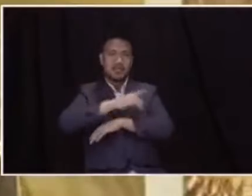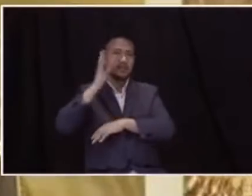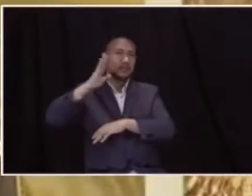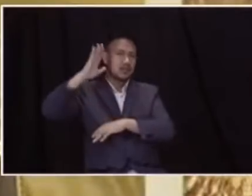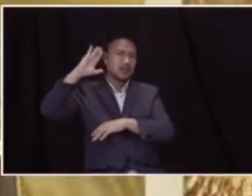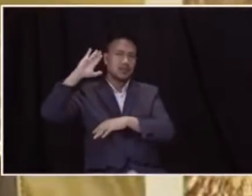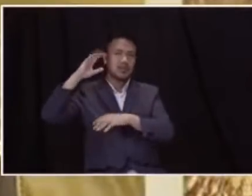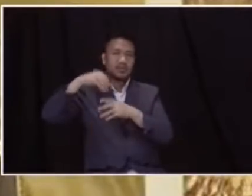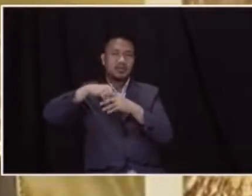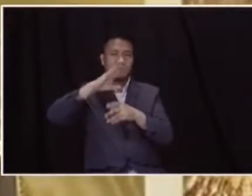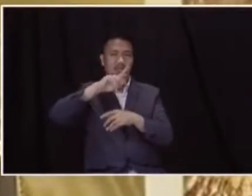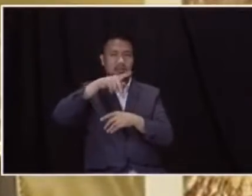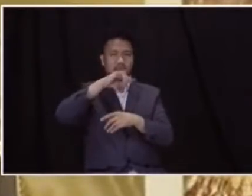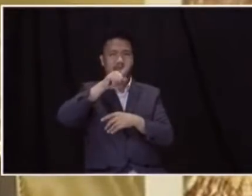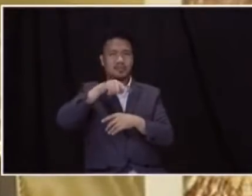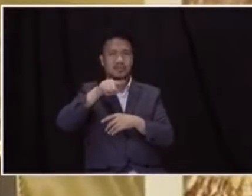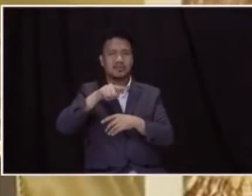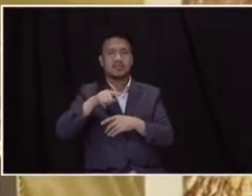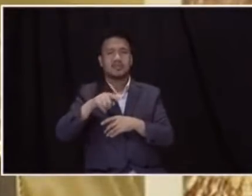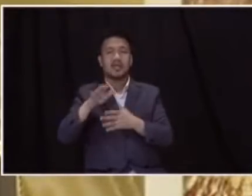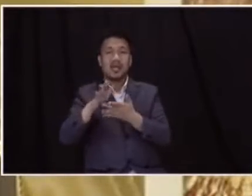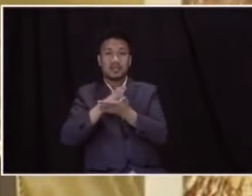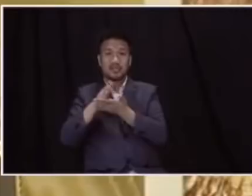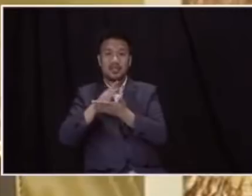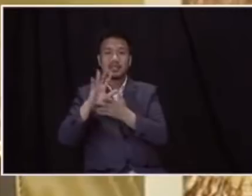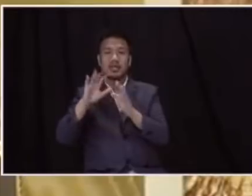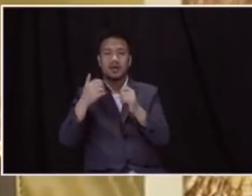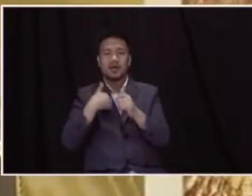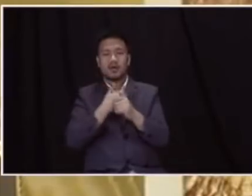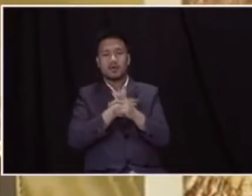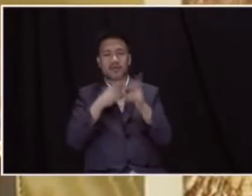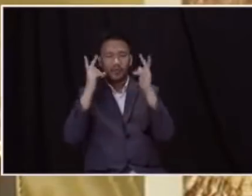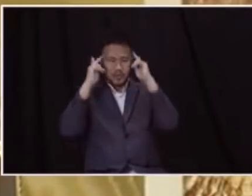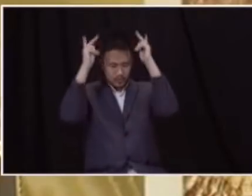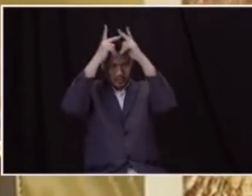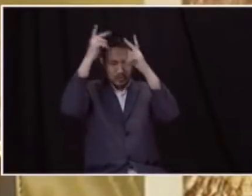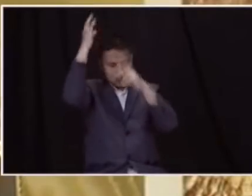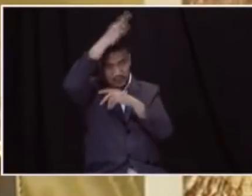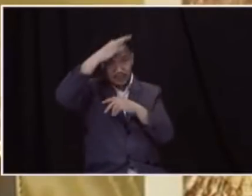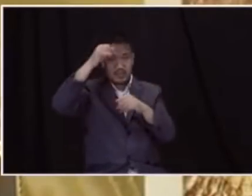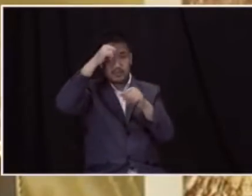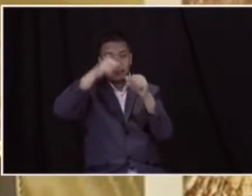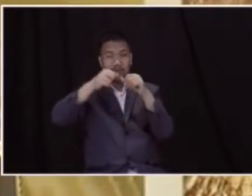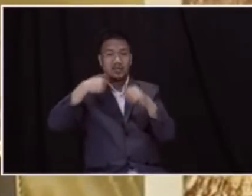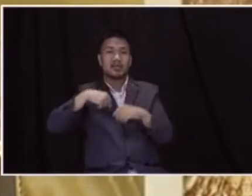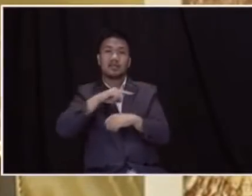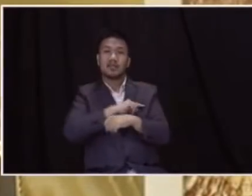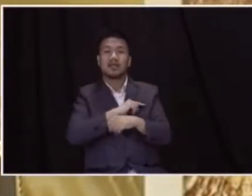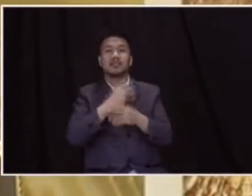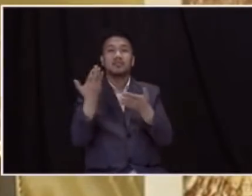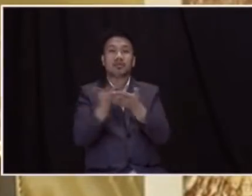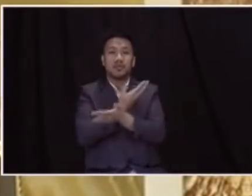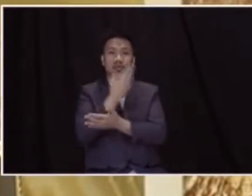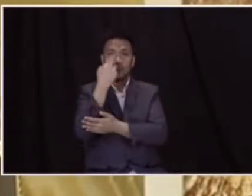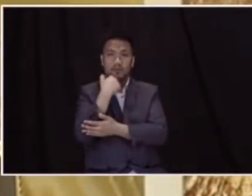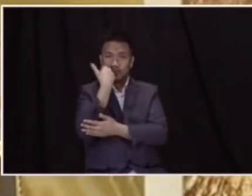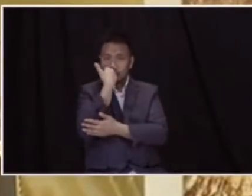shared how our Holy Father Pope Francis reminded us new